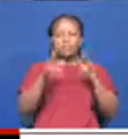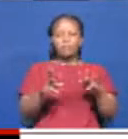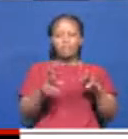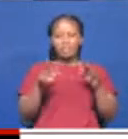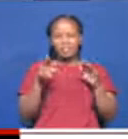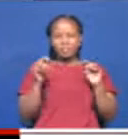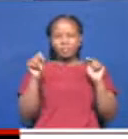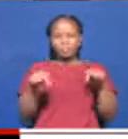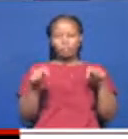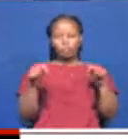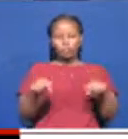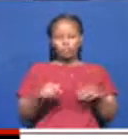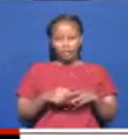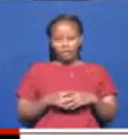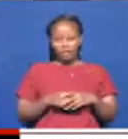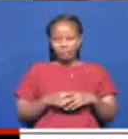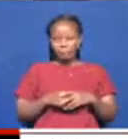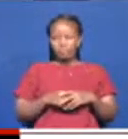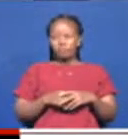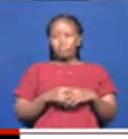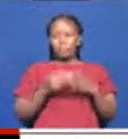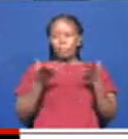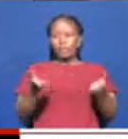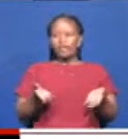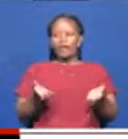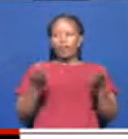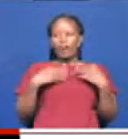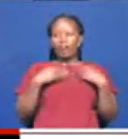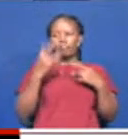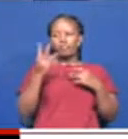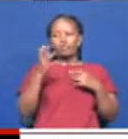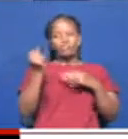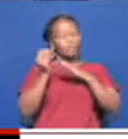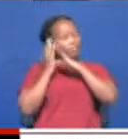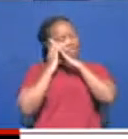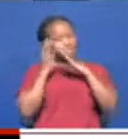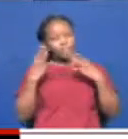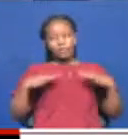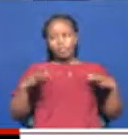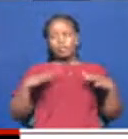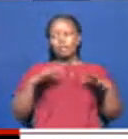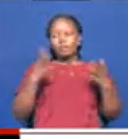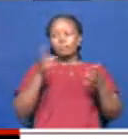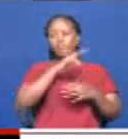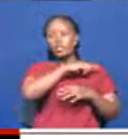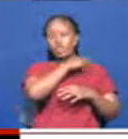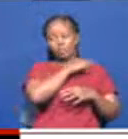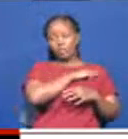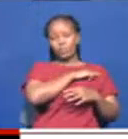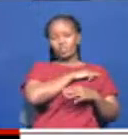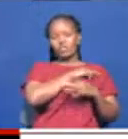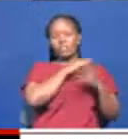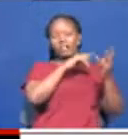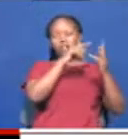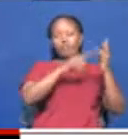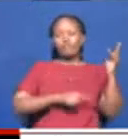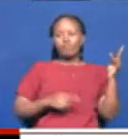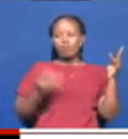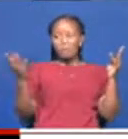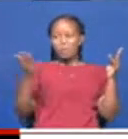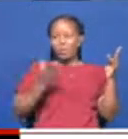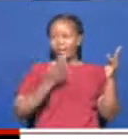on Sunday. Currently, there are 45 patients admitted in hospital, out of whom four are in the intensive care